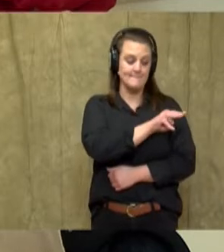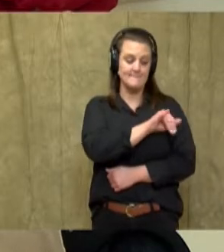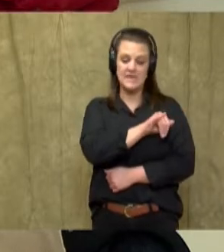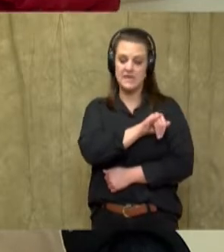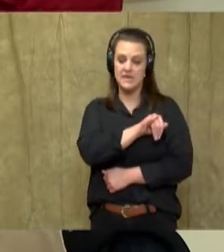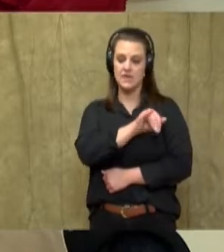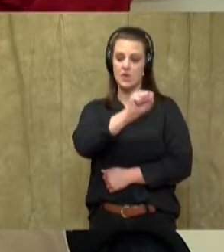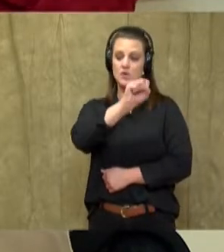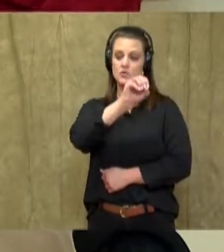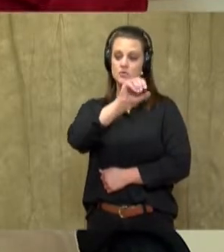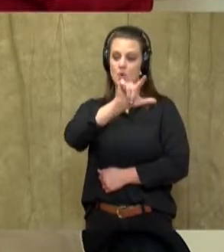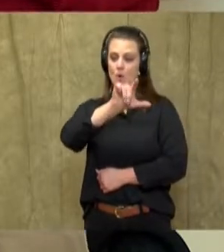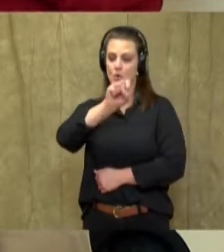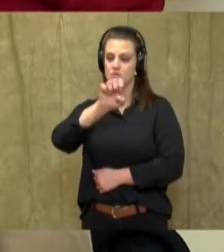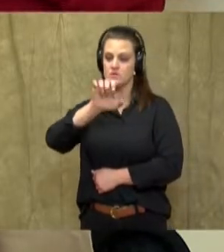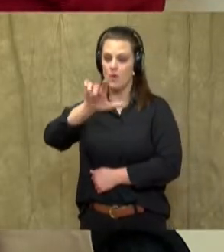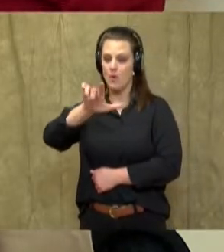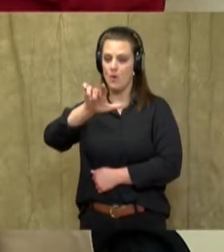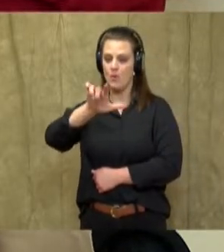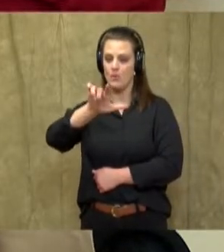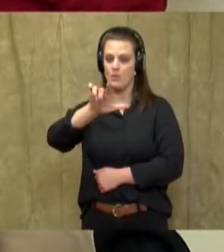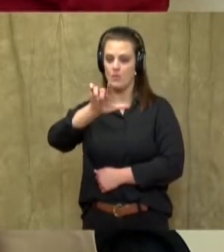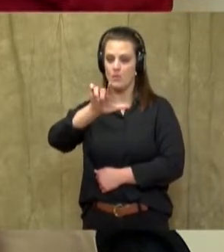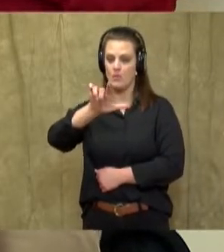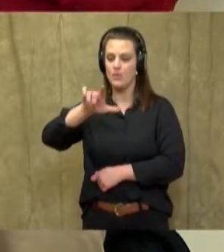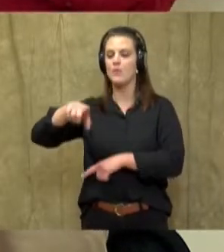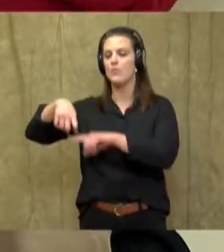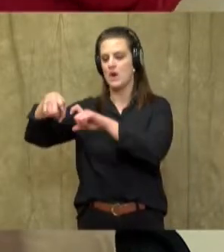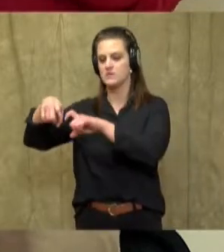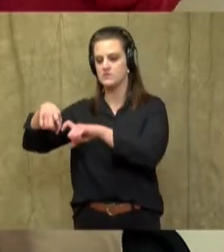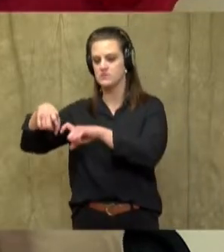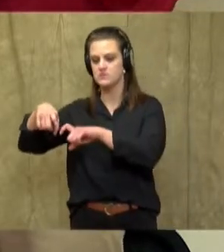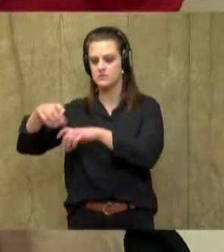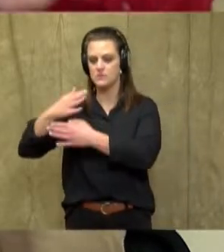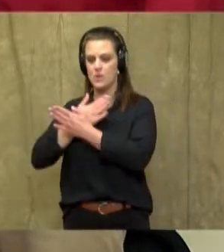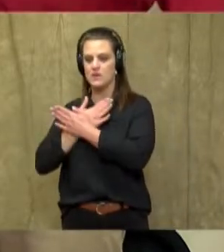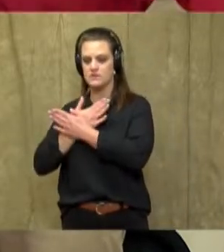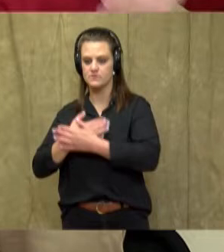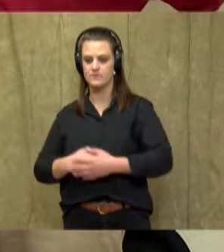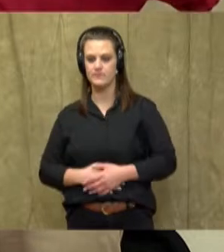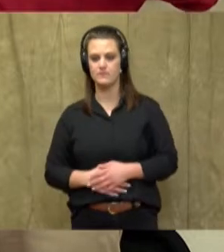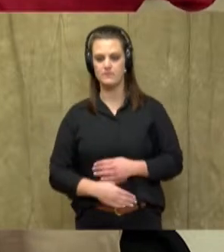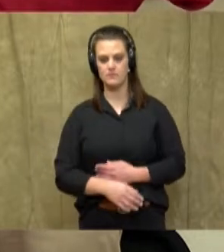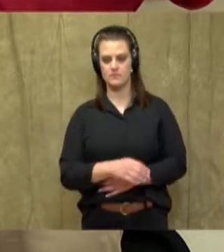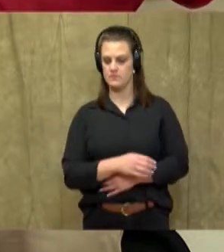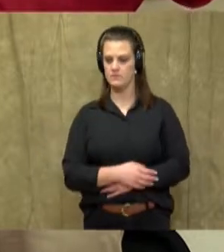to so, repeats so, and then has, of course, our quarter rest.